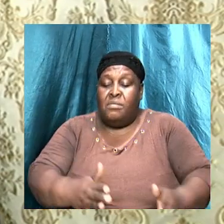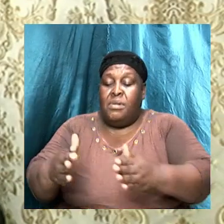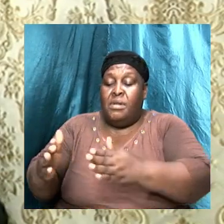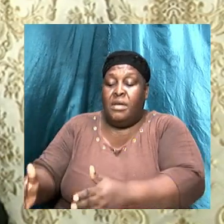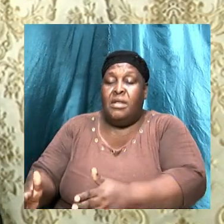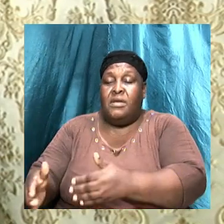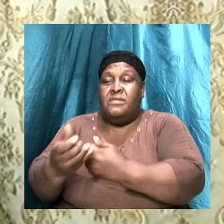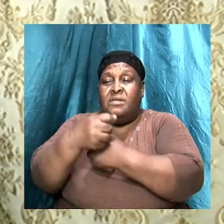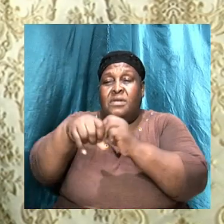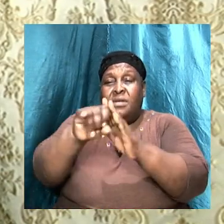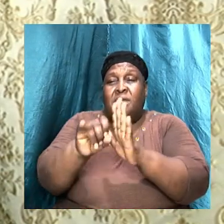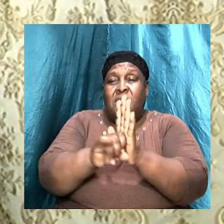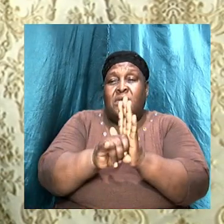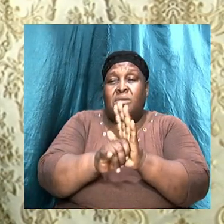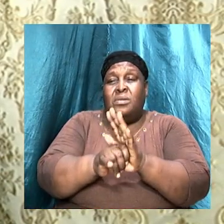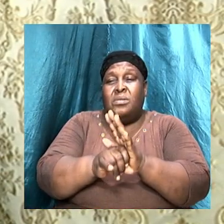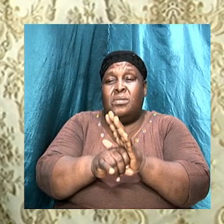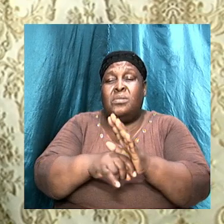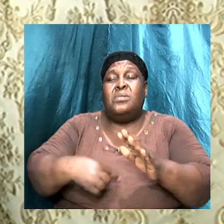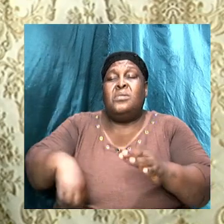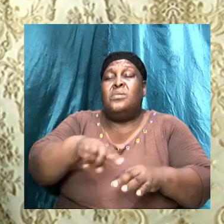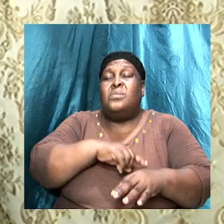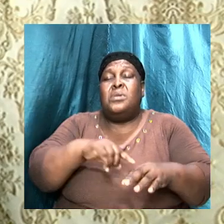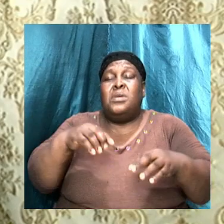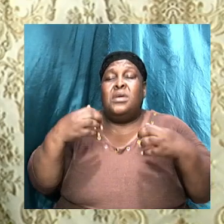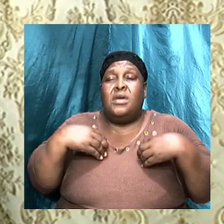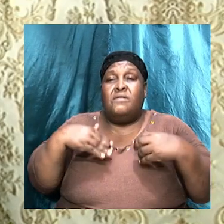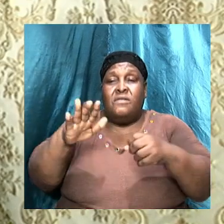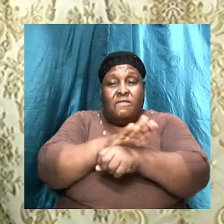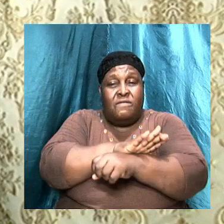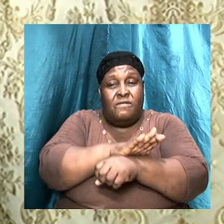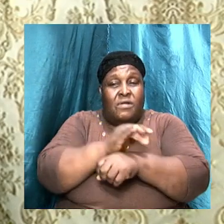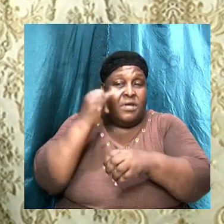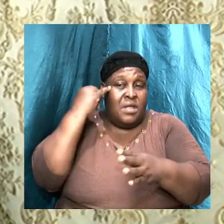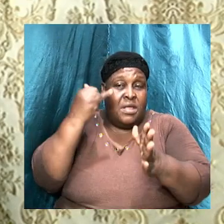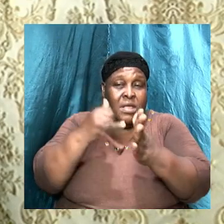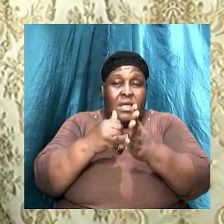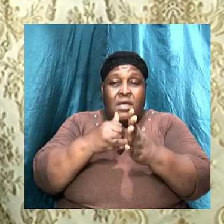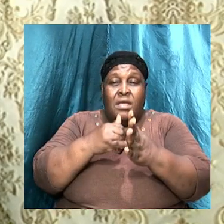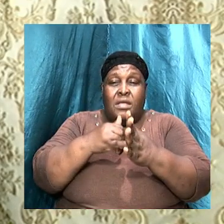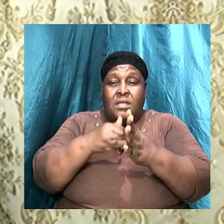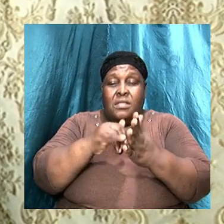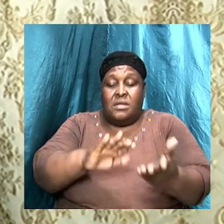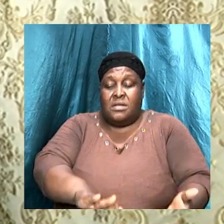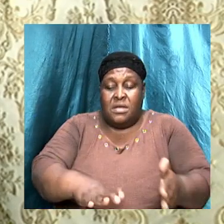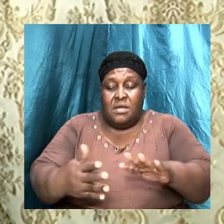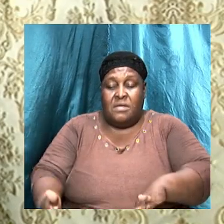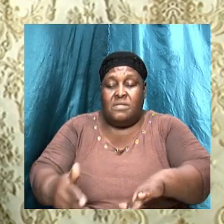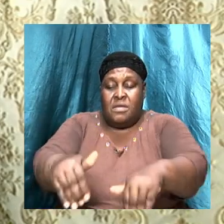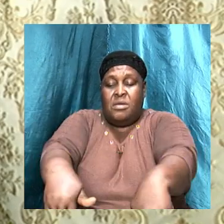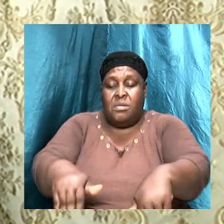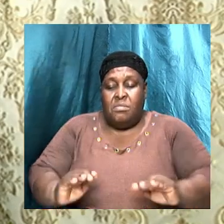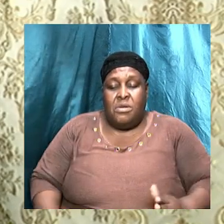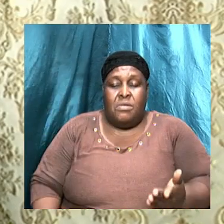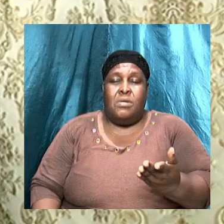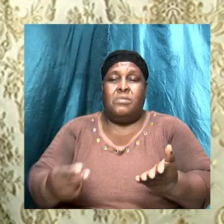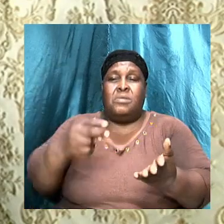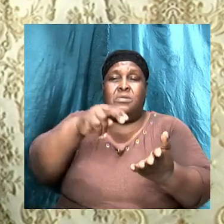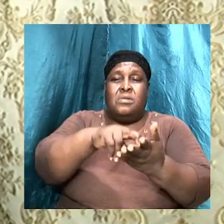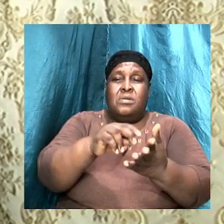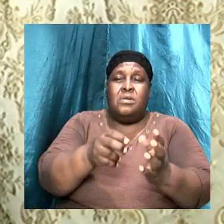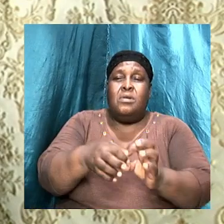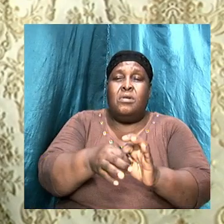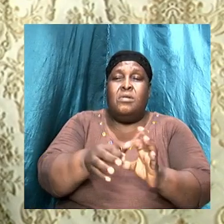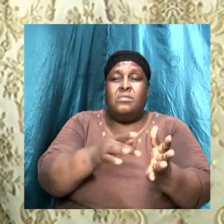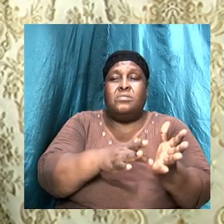we have got to be fully identified with the death, burial, resurrection of Jesus